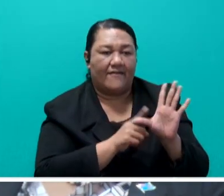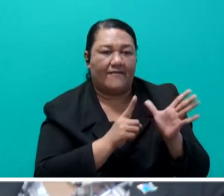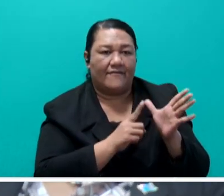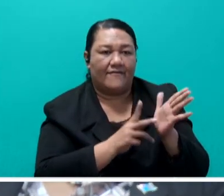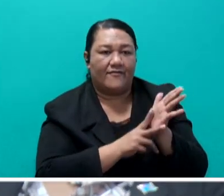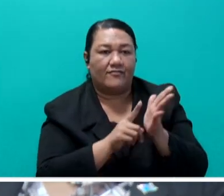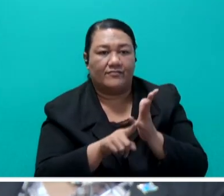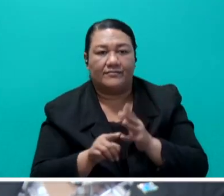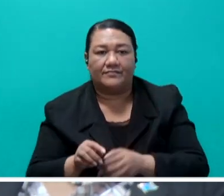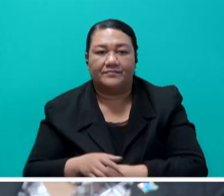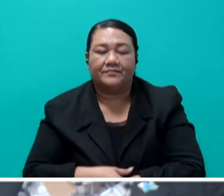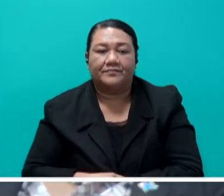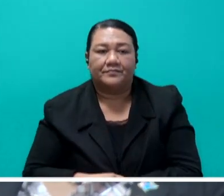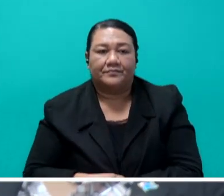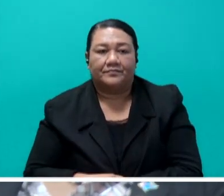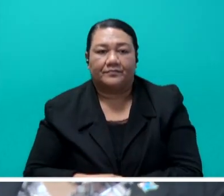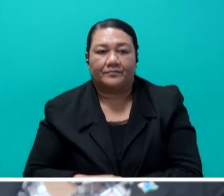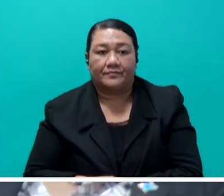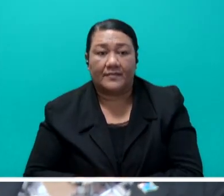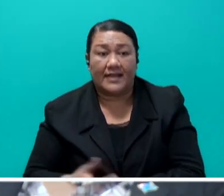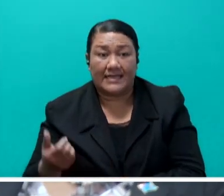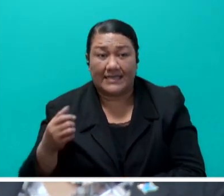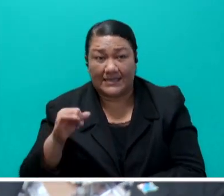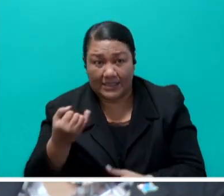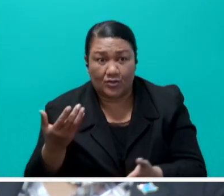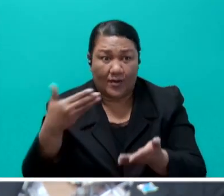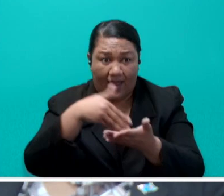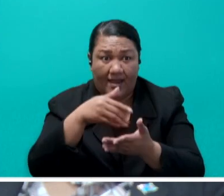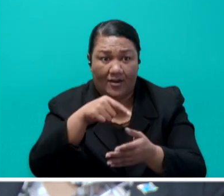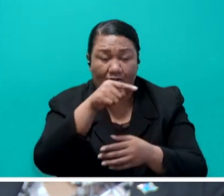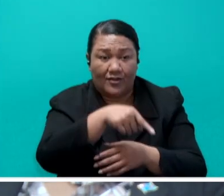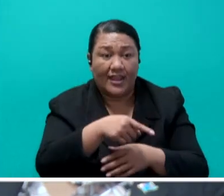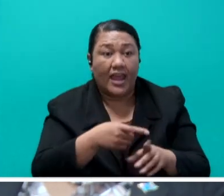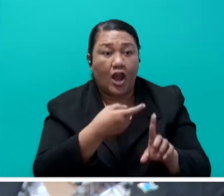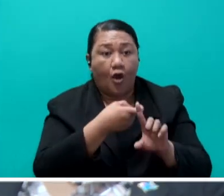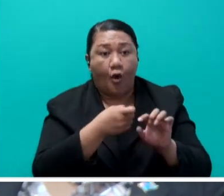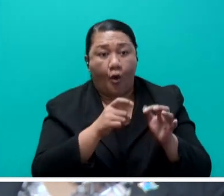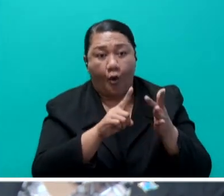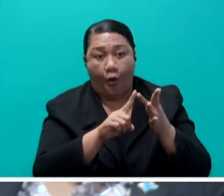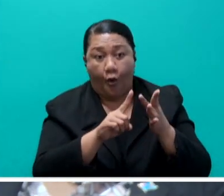within. Just to add on to that, the COICA is looking also into